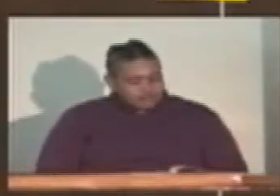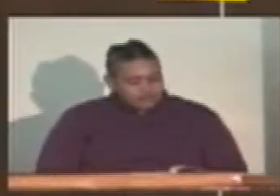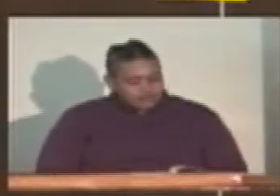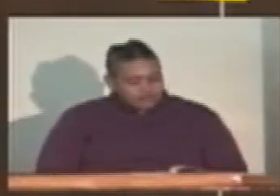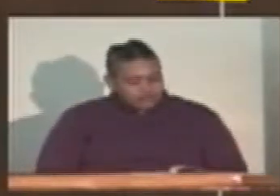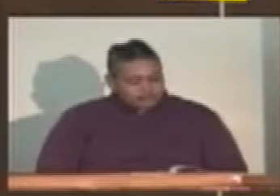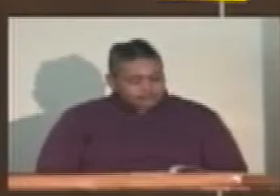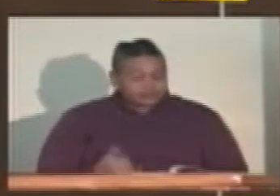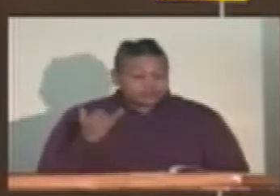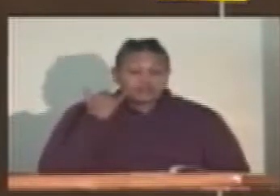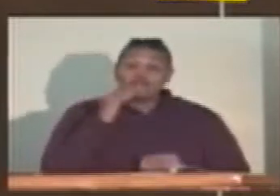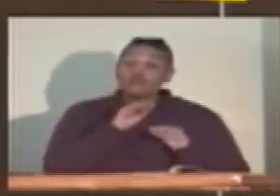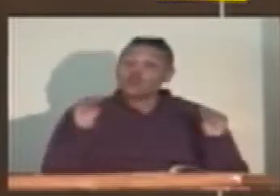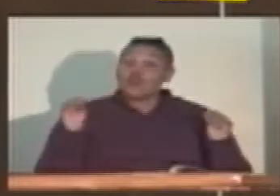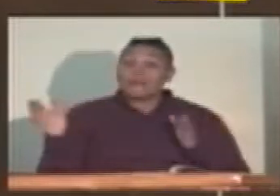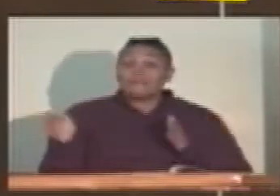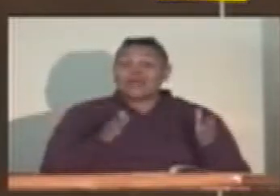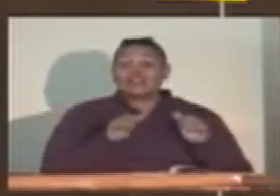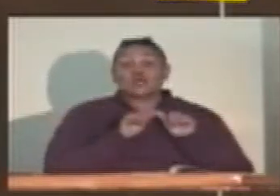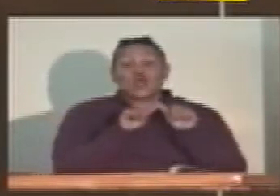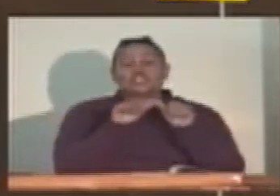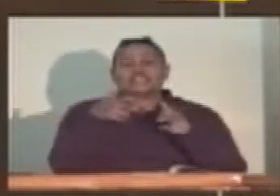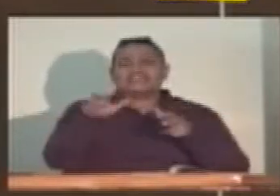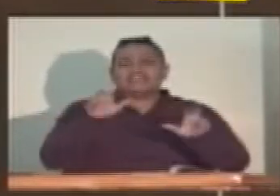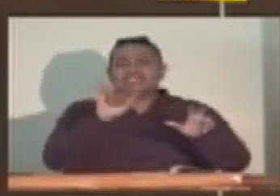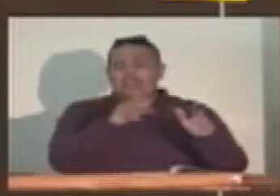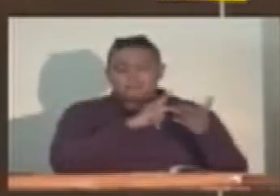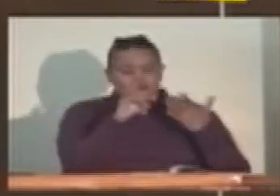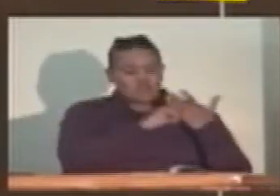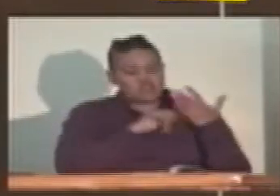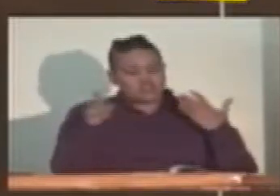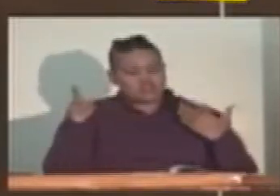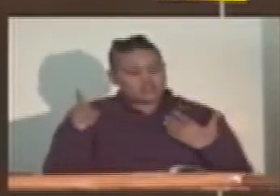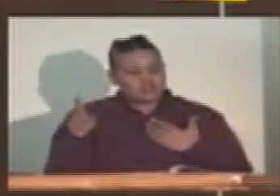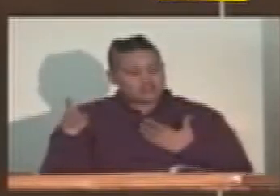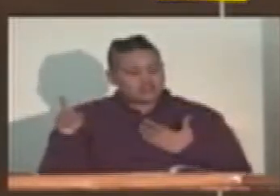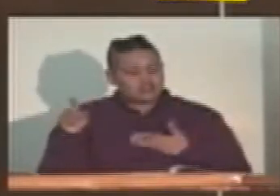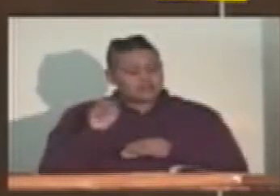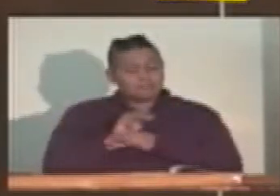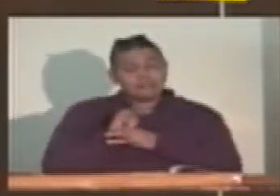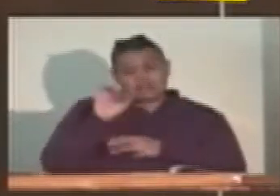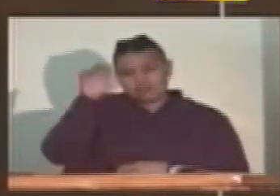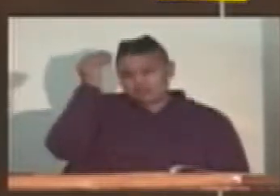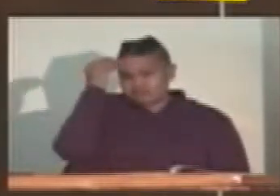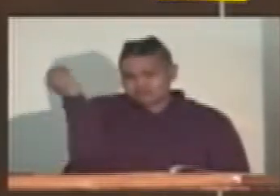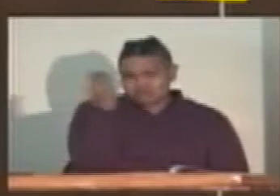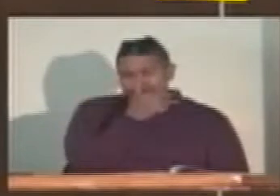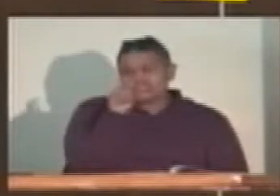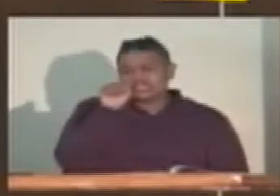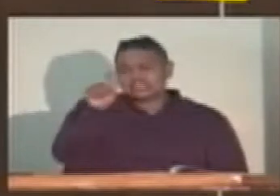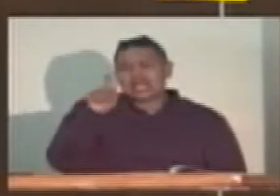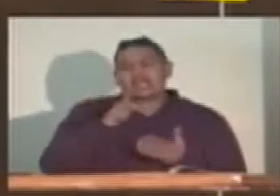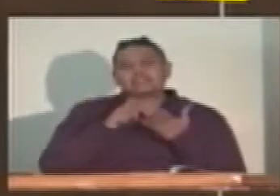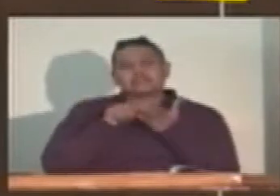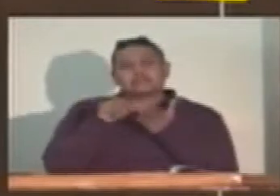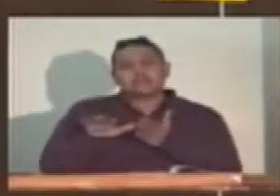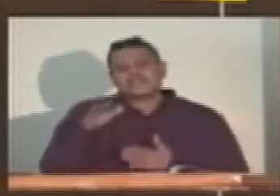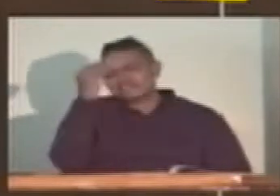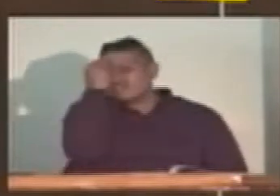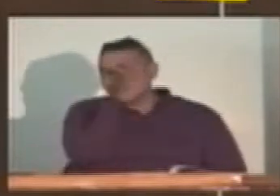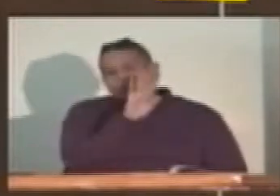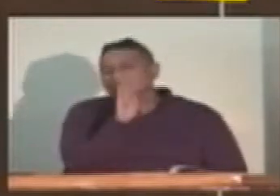If there are no plans to continue investing in the project, the minister must indicate